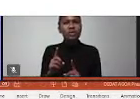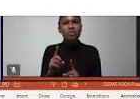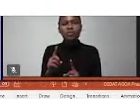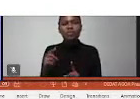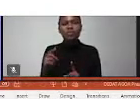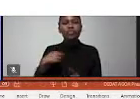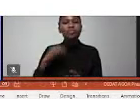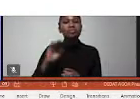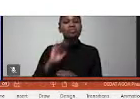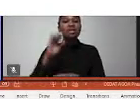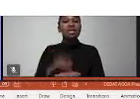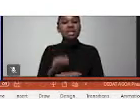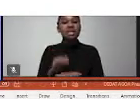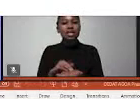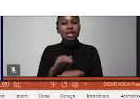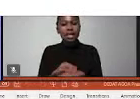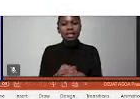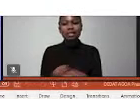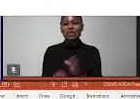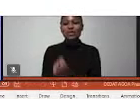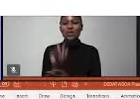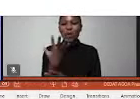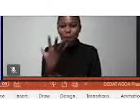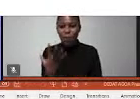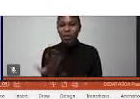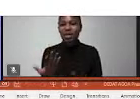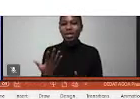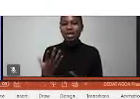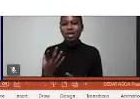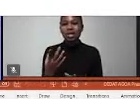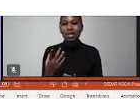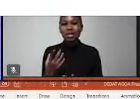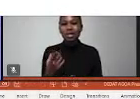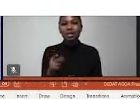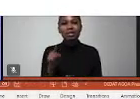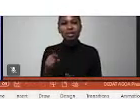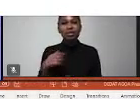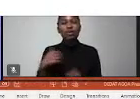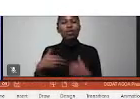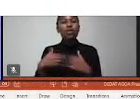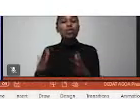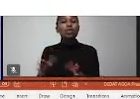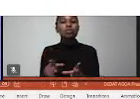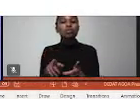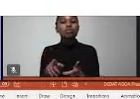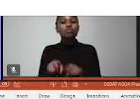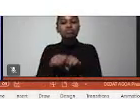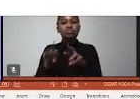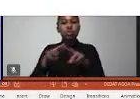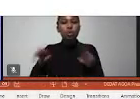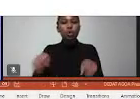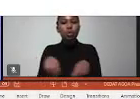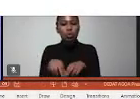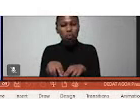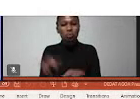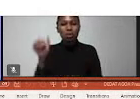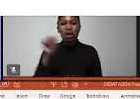next growth strategy. And a key part of that export are opening trade routes within Africa